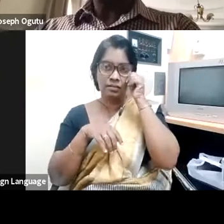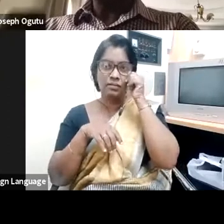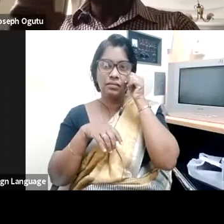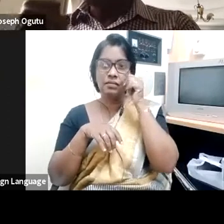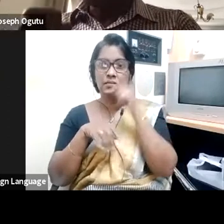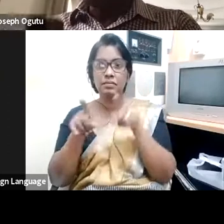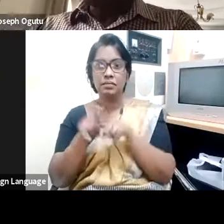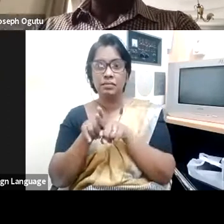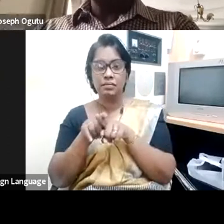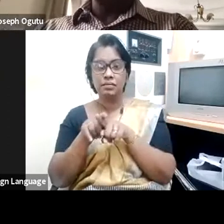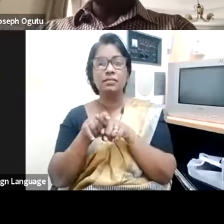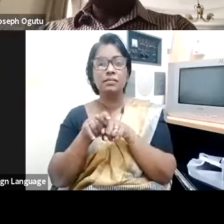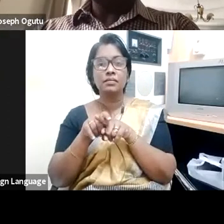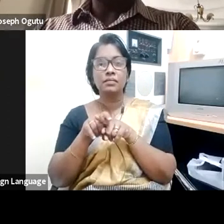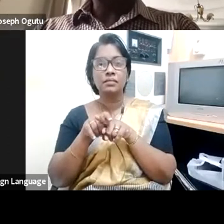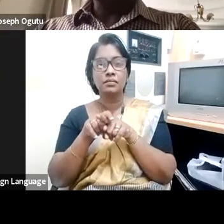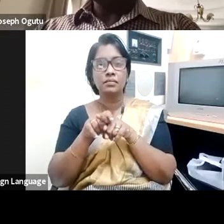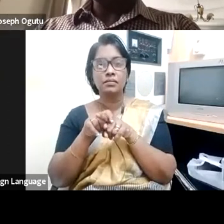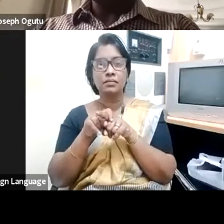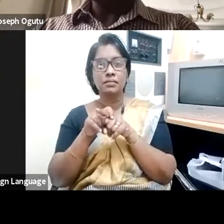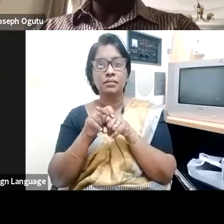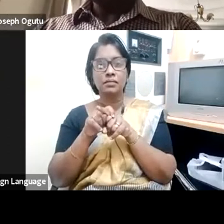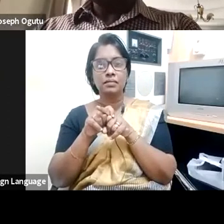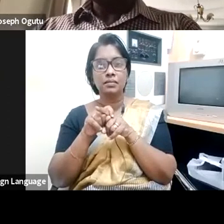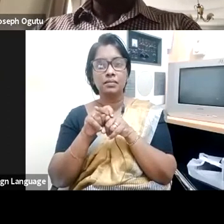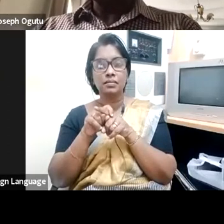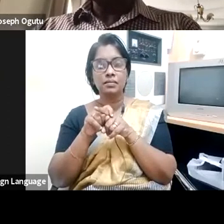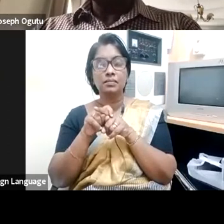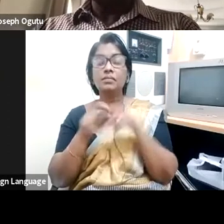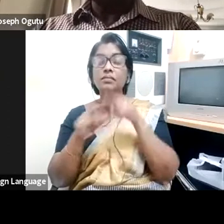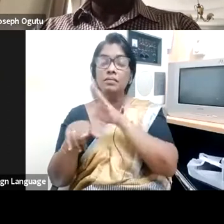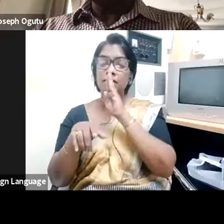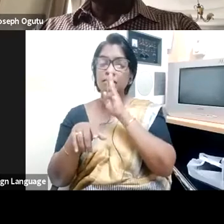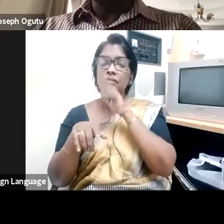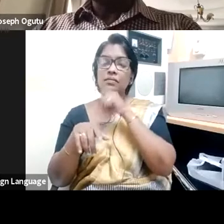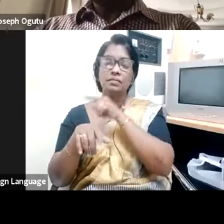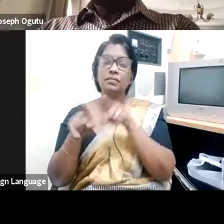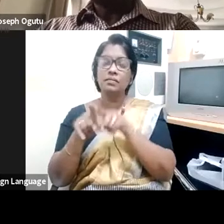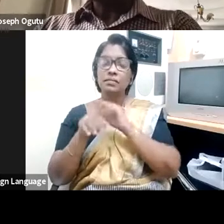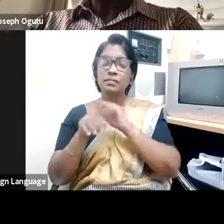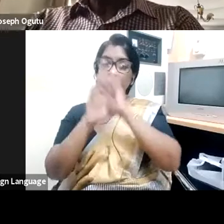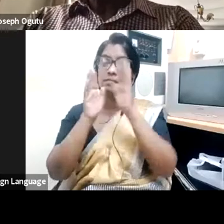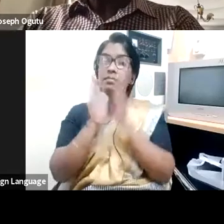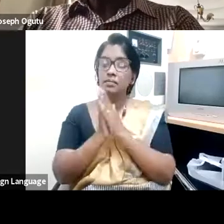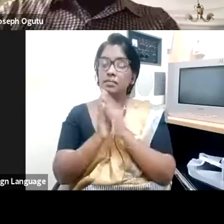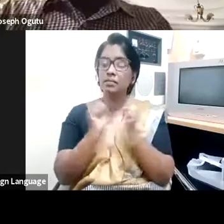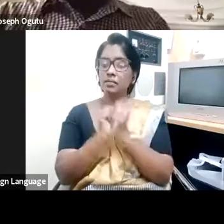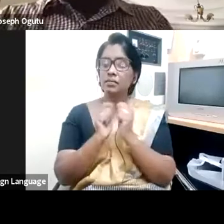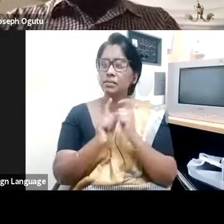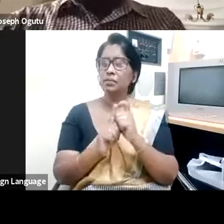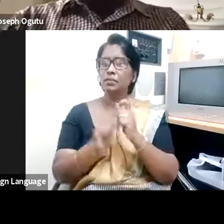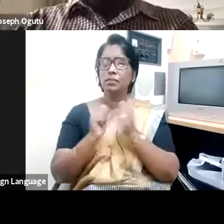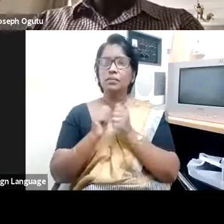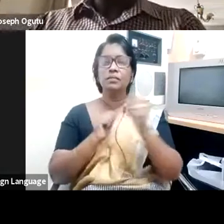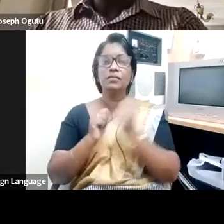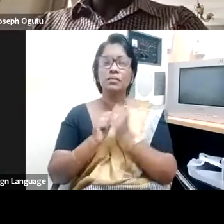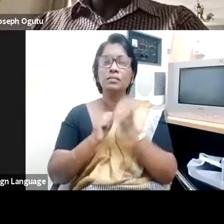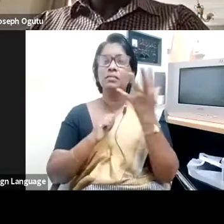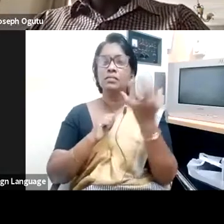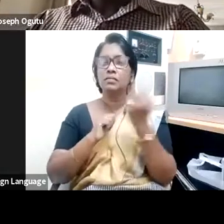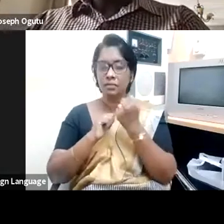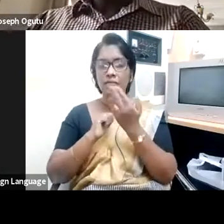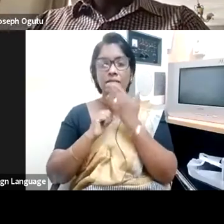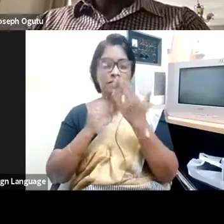failure, there will be no innovation, okay? Let me leave it there. Thank you, Joe. I'm going to come back to you on